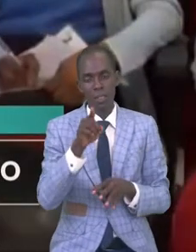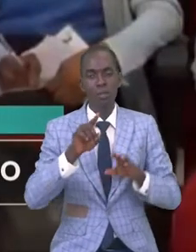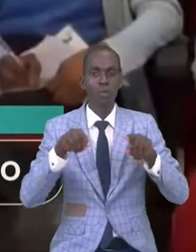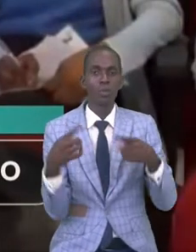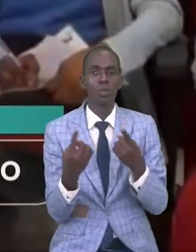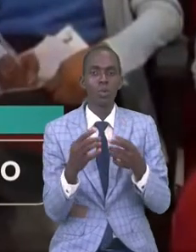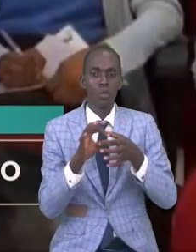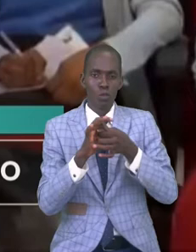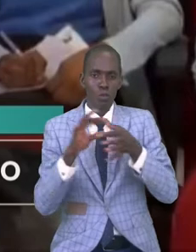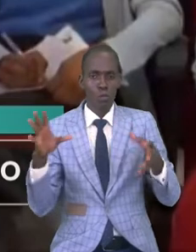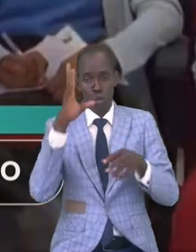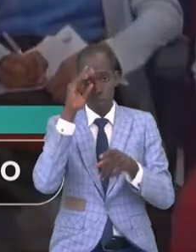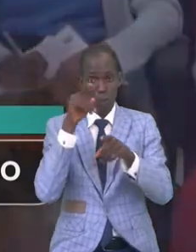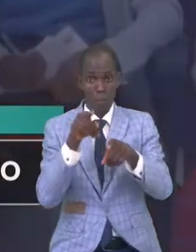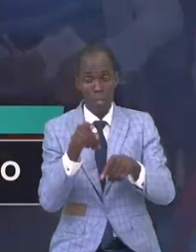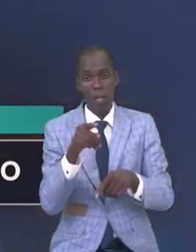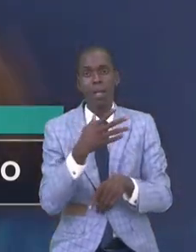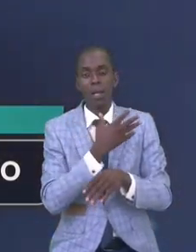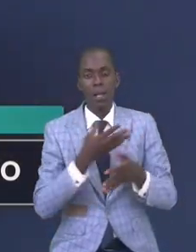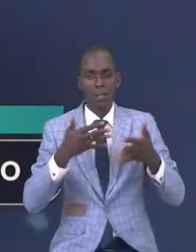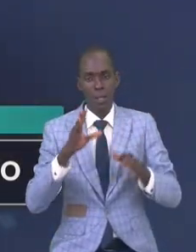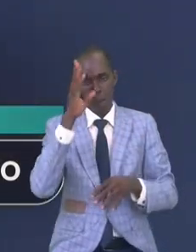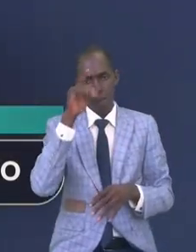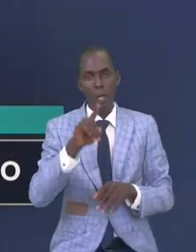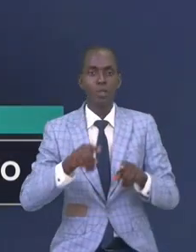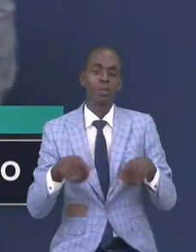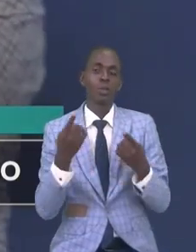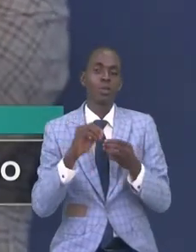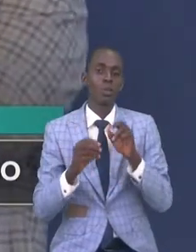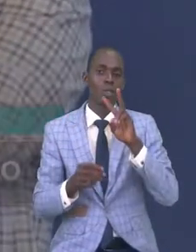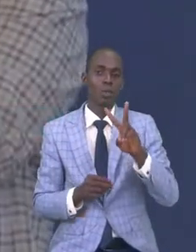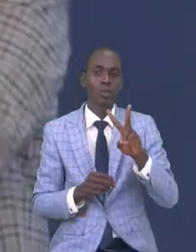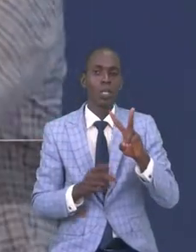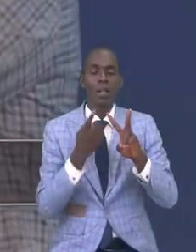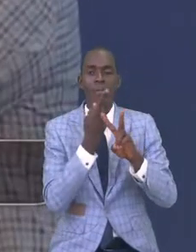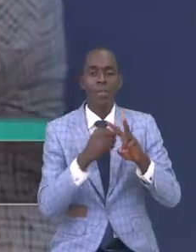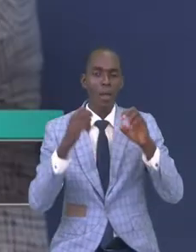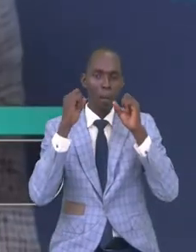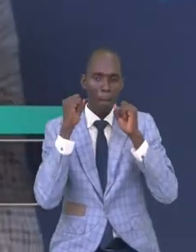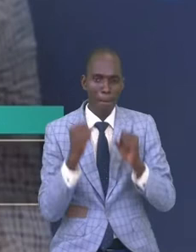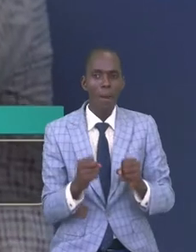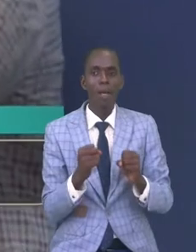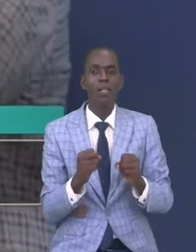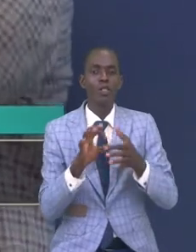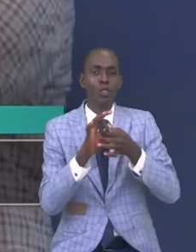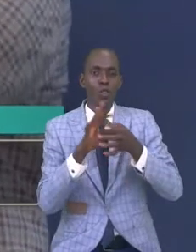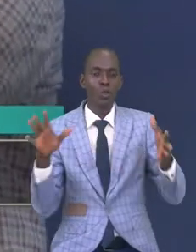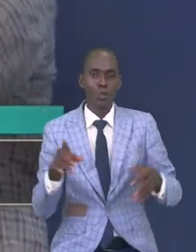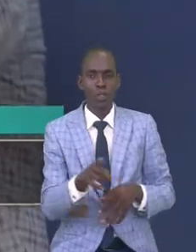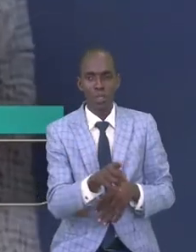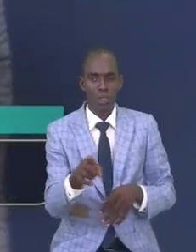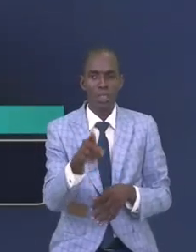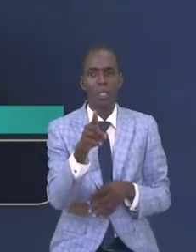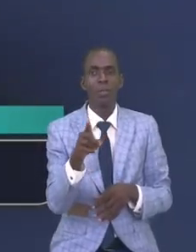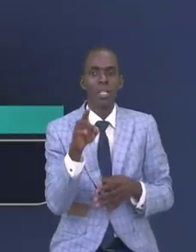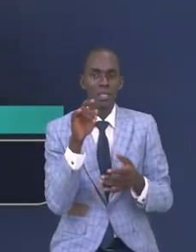Loose him and let him go. Number two, the power. Loose them